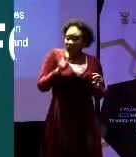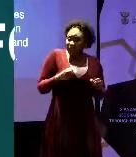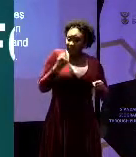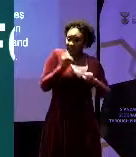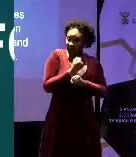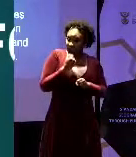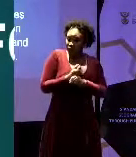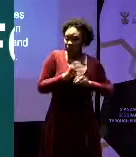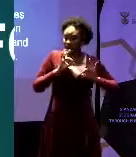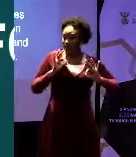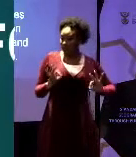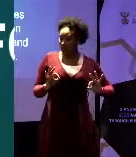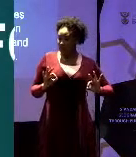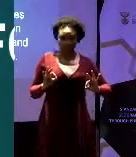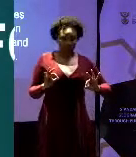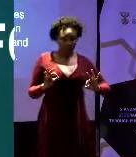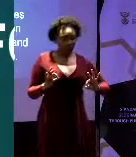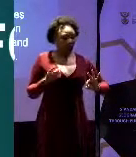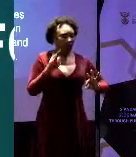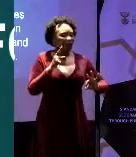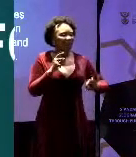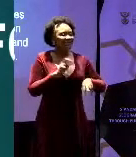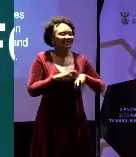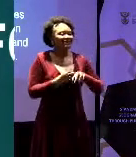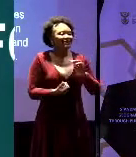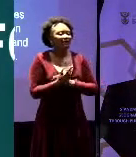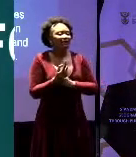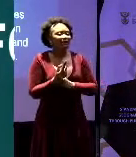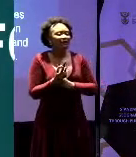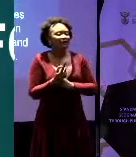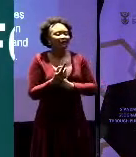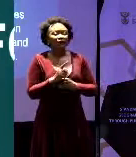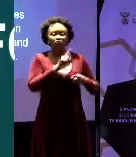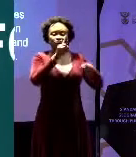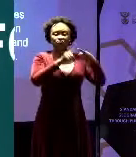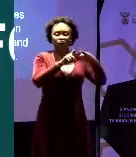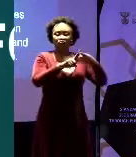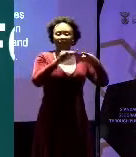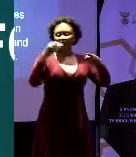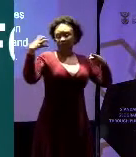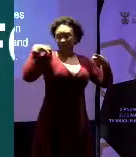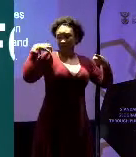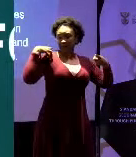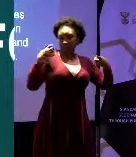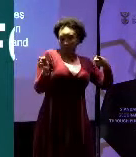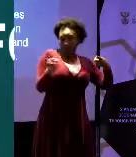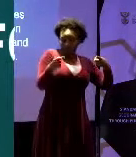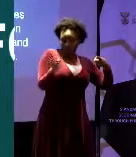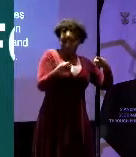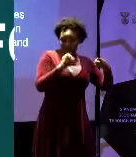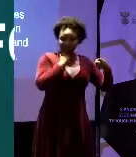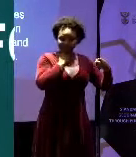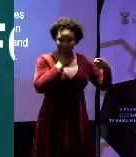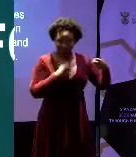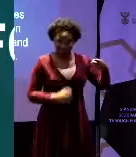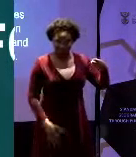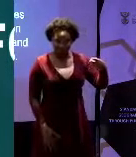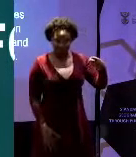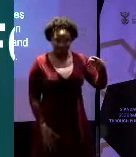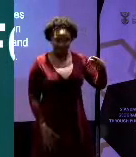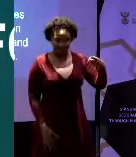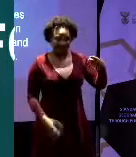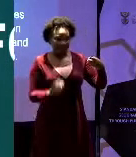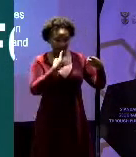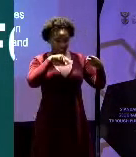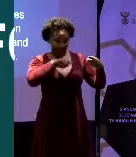for the best performance? Well, firstly, you've got the ministerial appointees. Sorry, that's